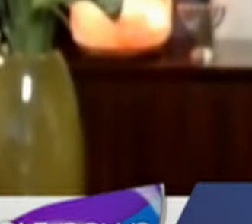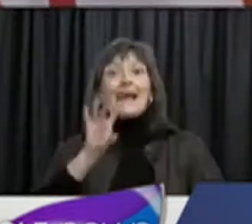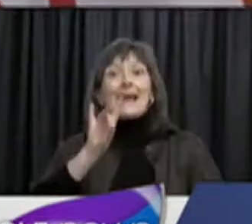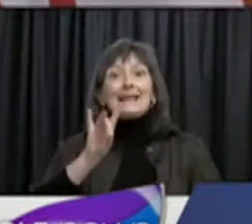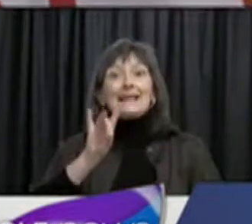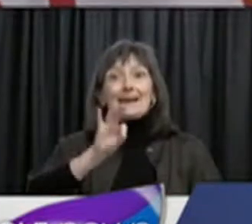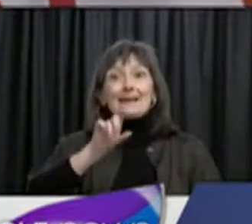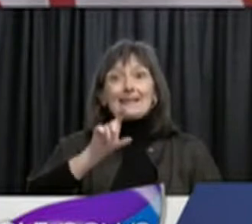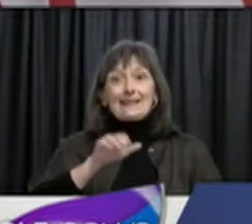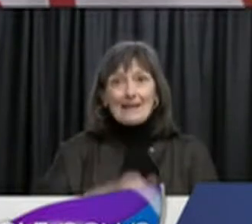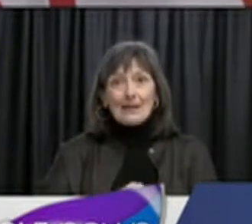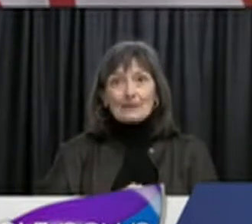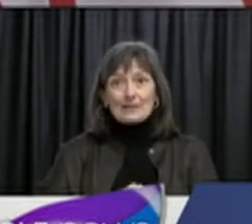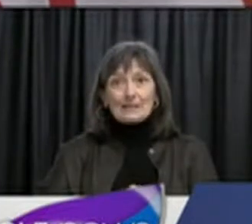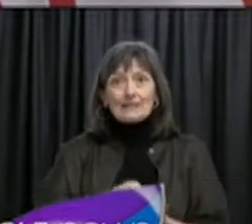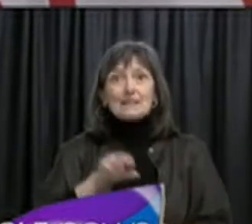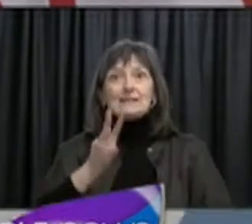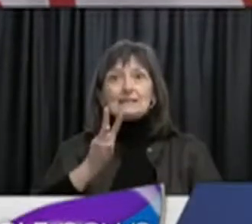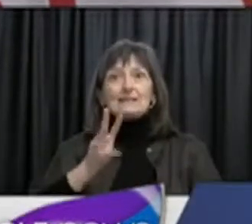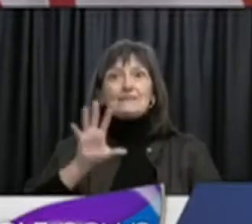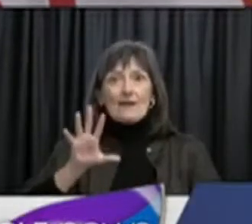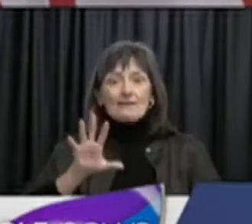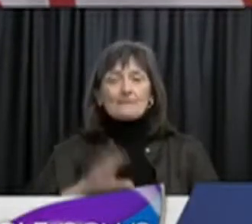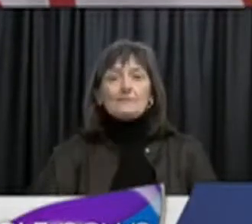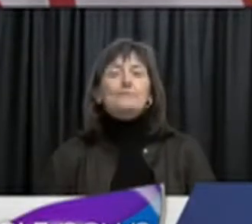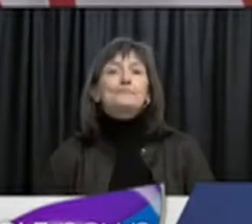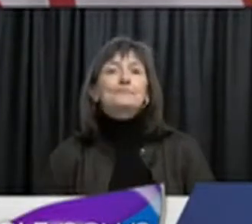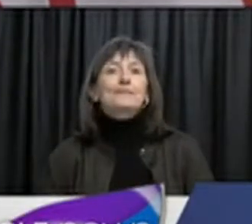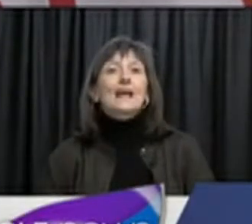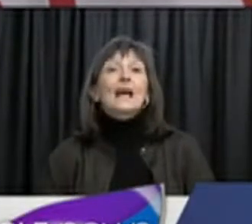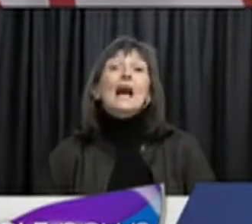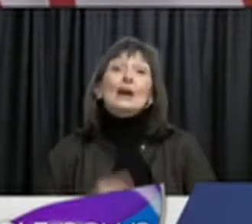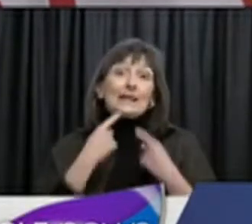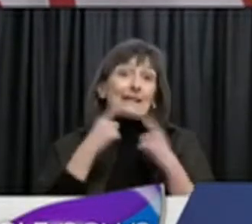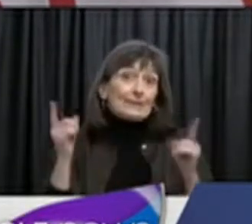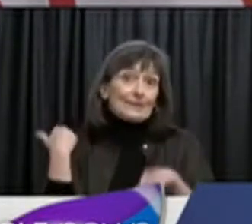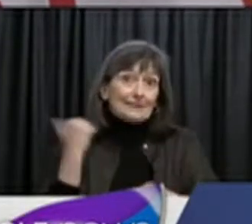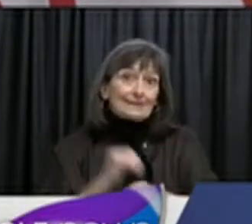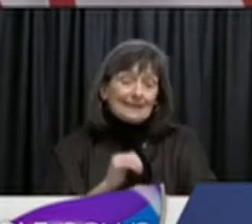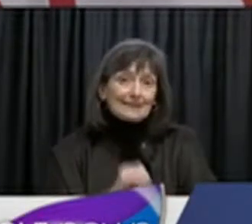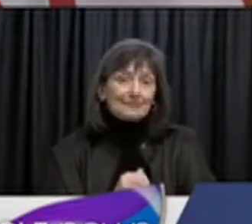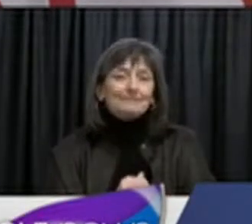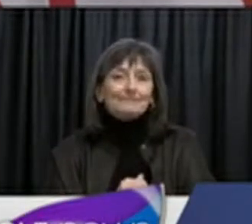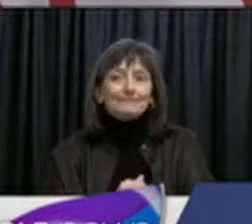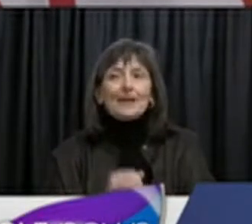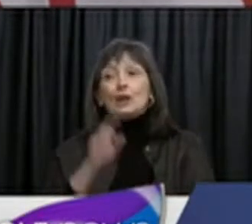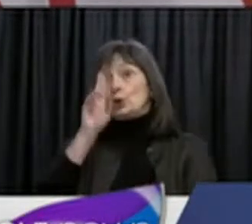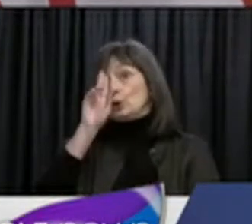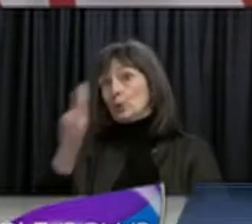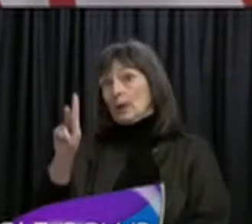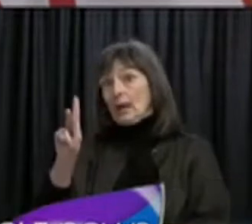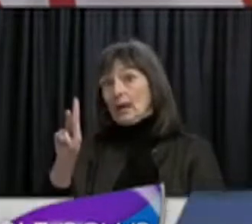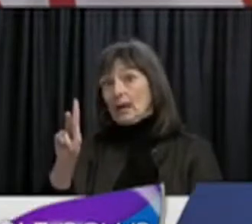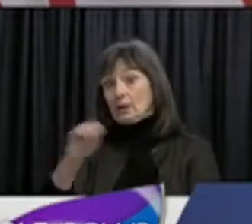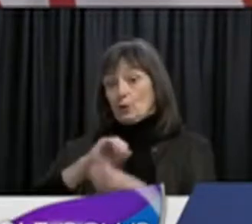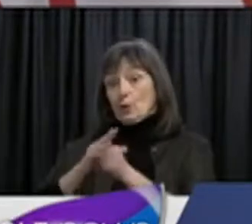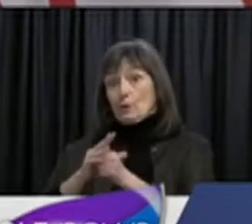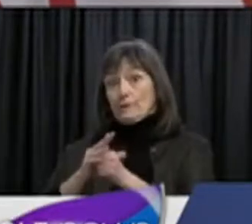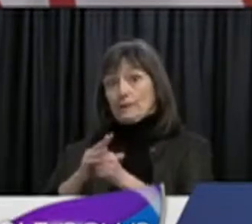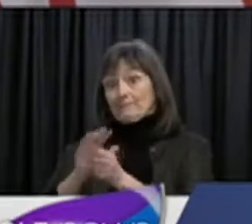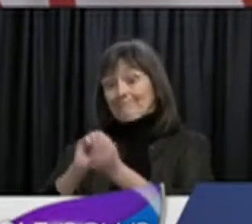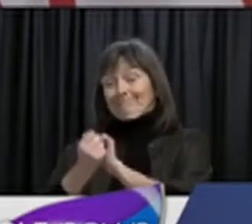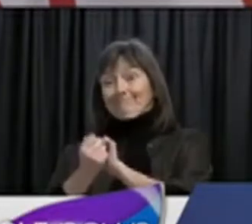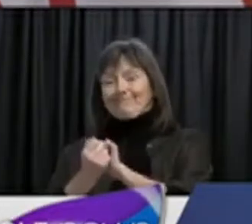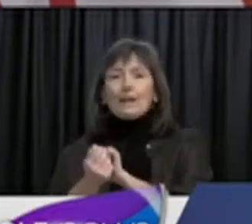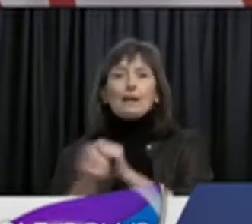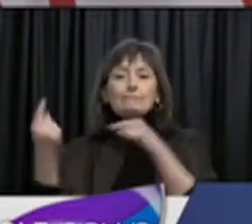The 117 variant that was first recognized in the UK is the COVID strain responsible for this outbreak in our